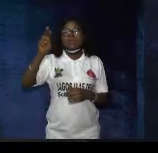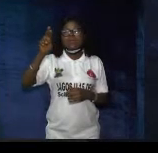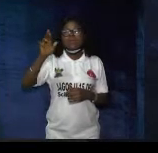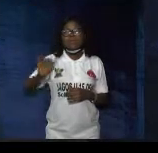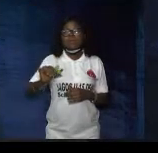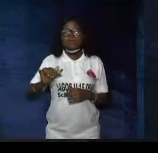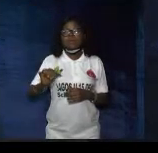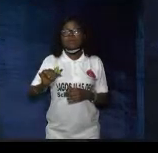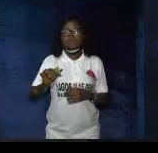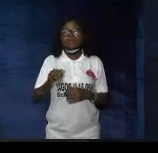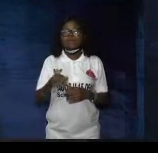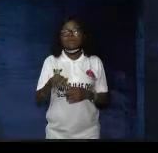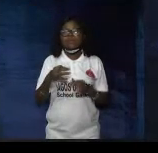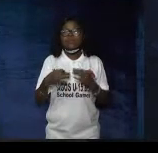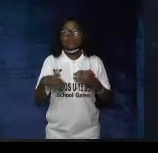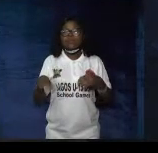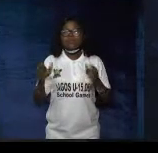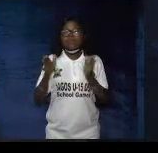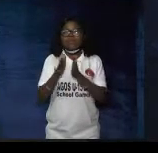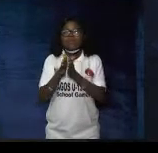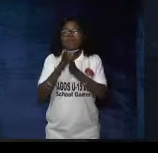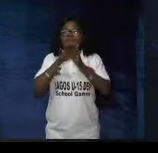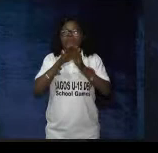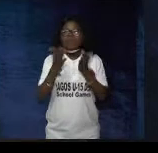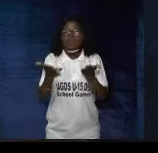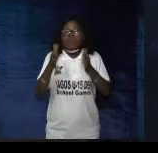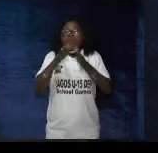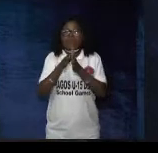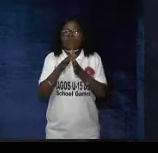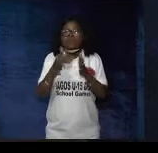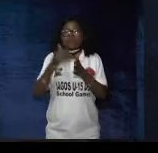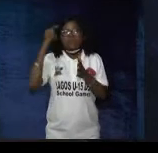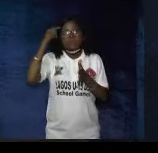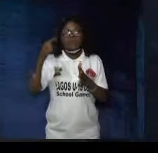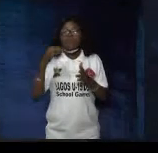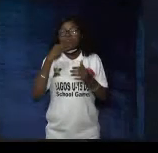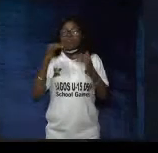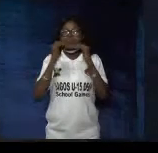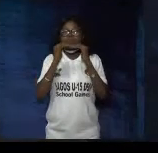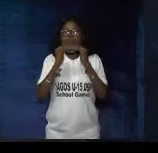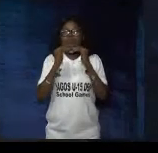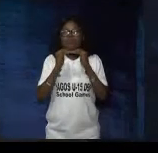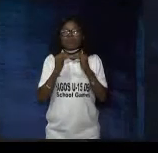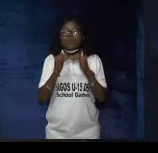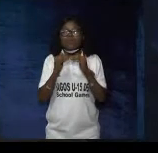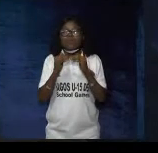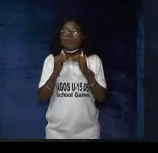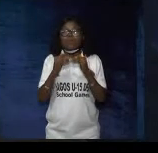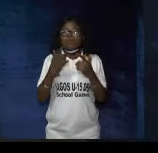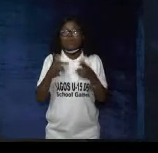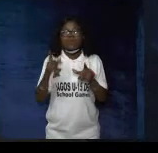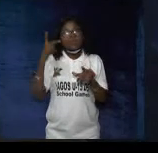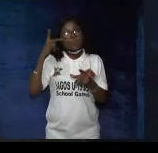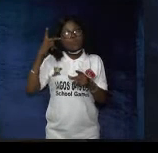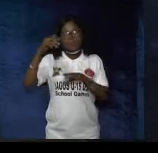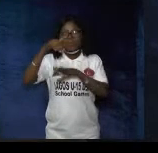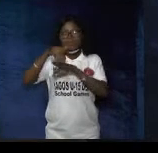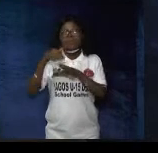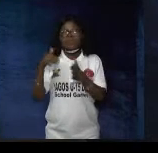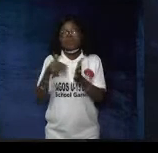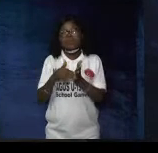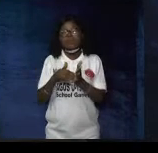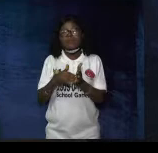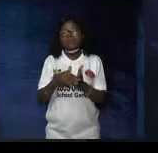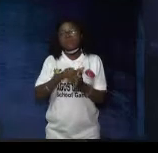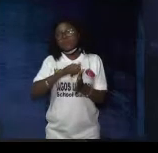So this line that runs down the center is called the line of symmetry. If I fold the shape along this line, it will be equal on both sides.